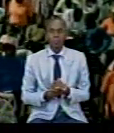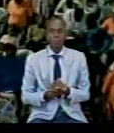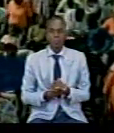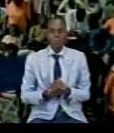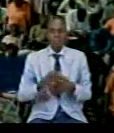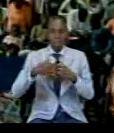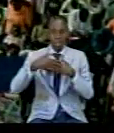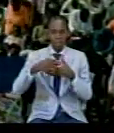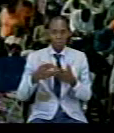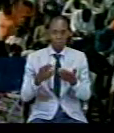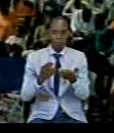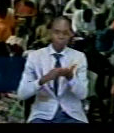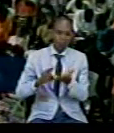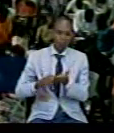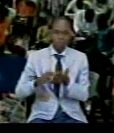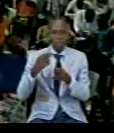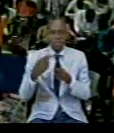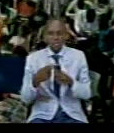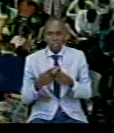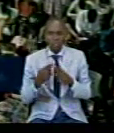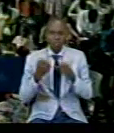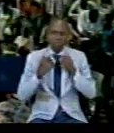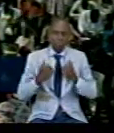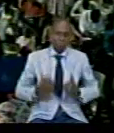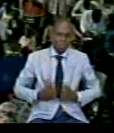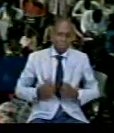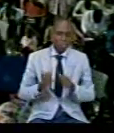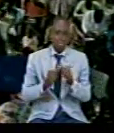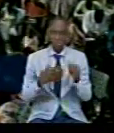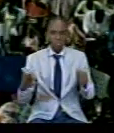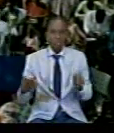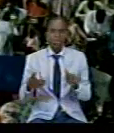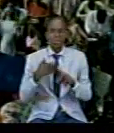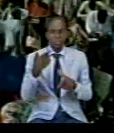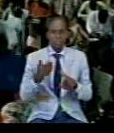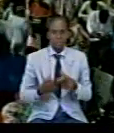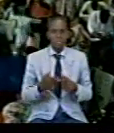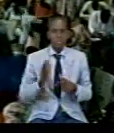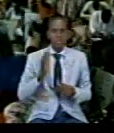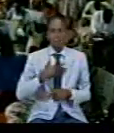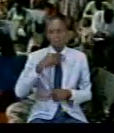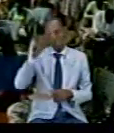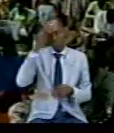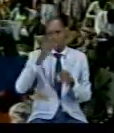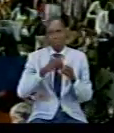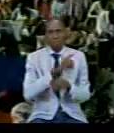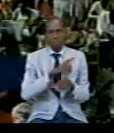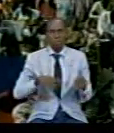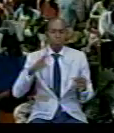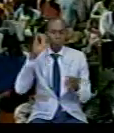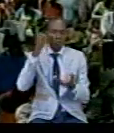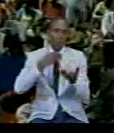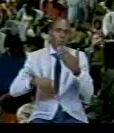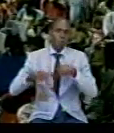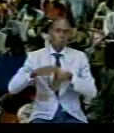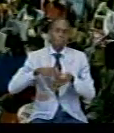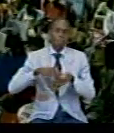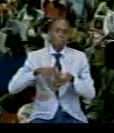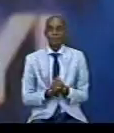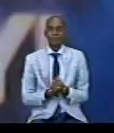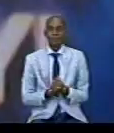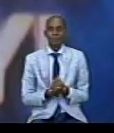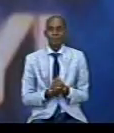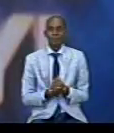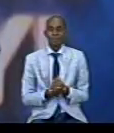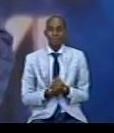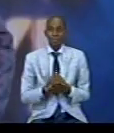the supernatural healing, deliverance of the people of God. A state of a seer,